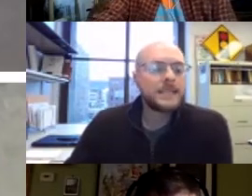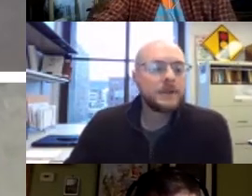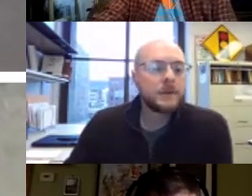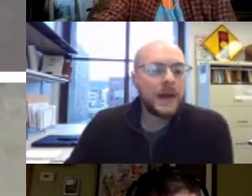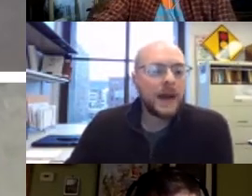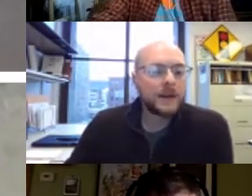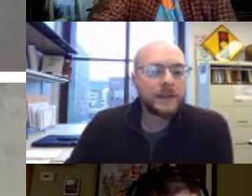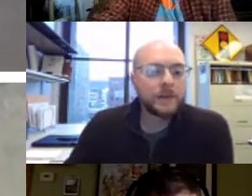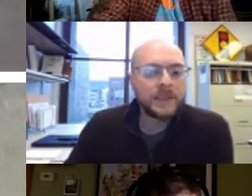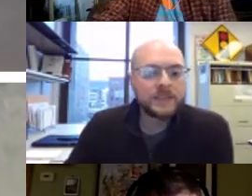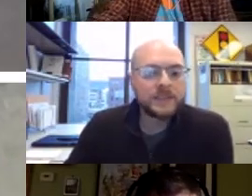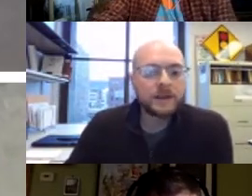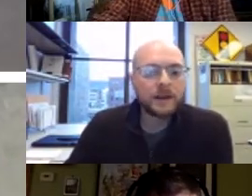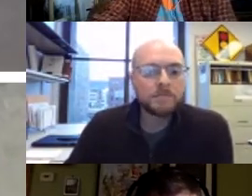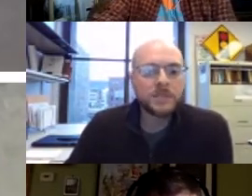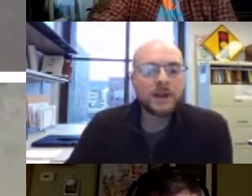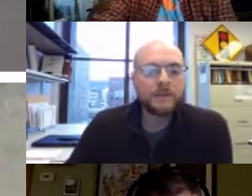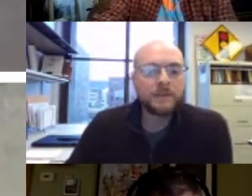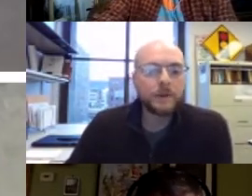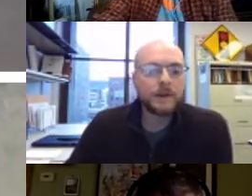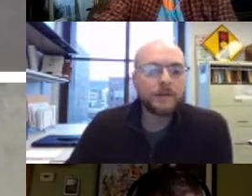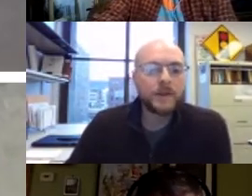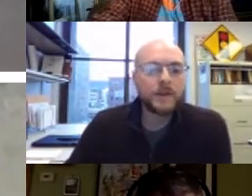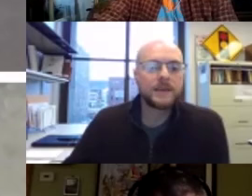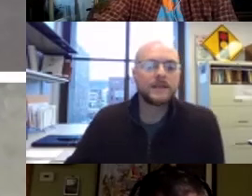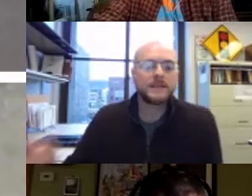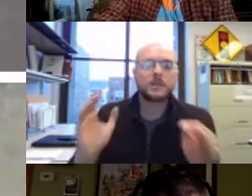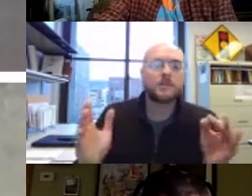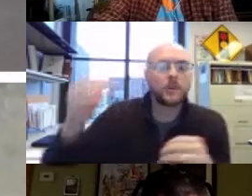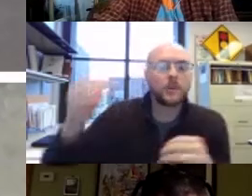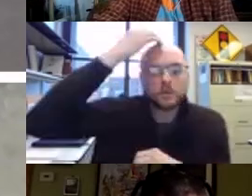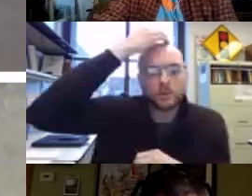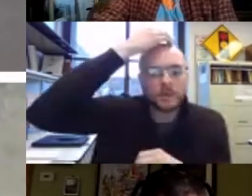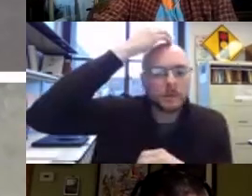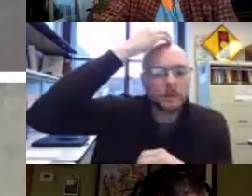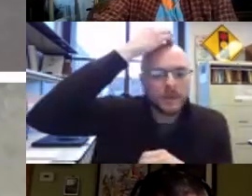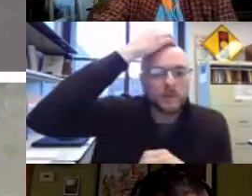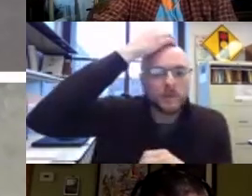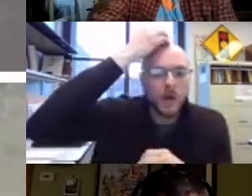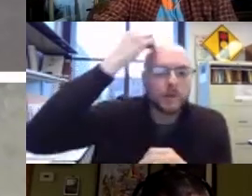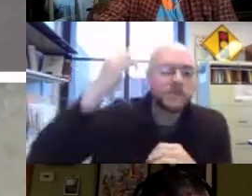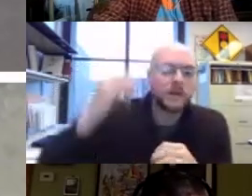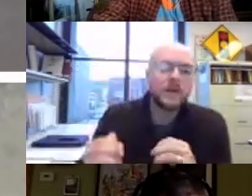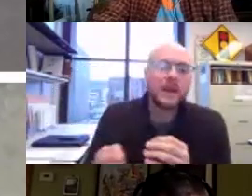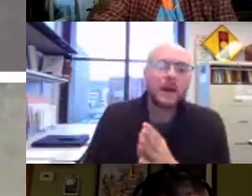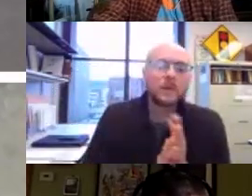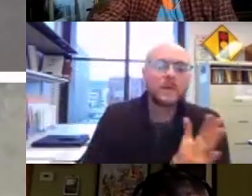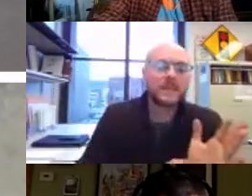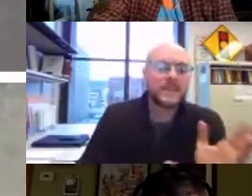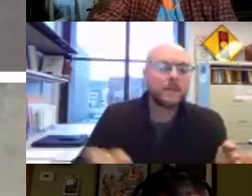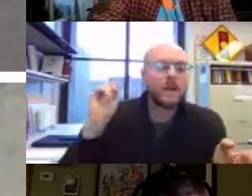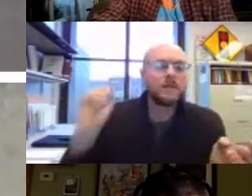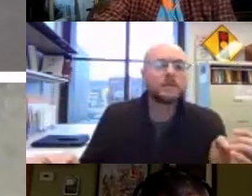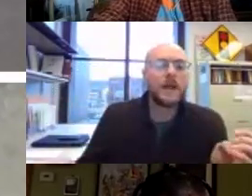This gets to, gives a much better feel of what the street will really look like overall. So we